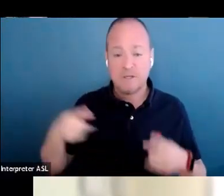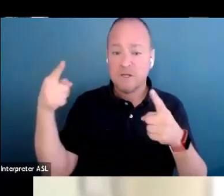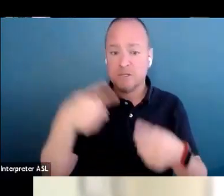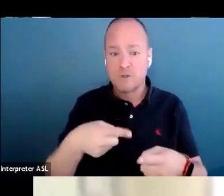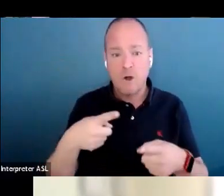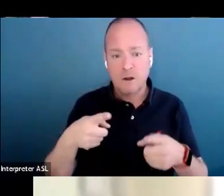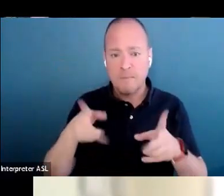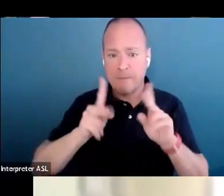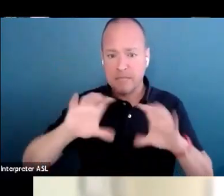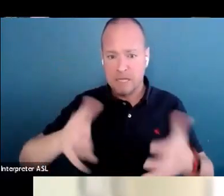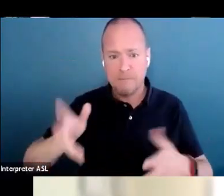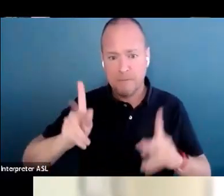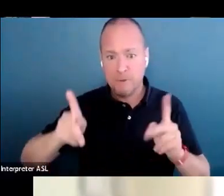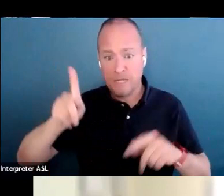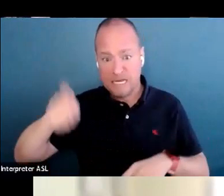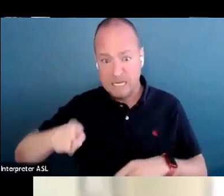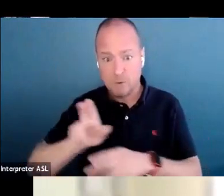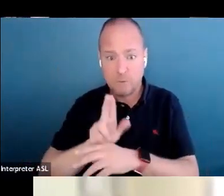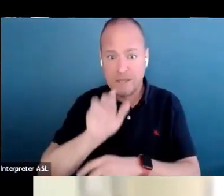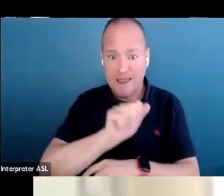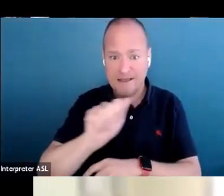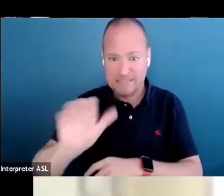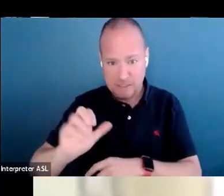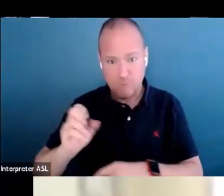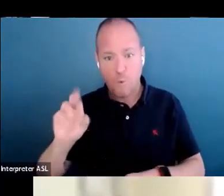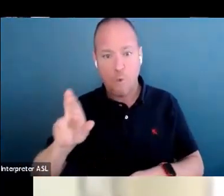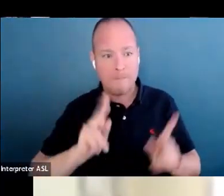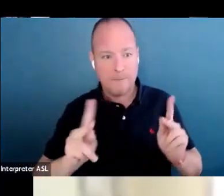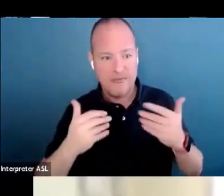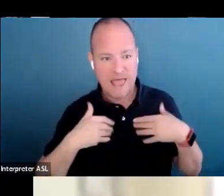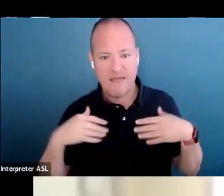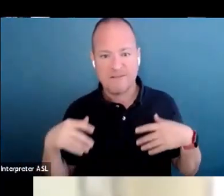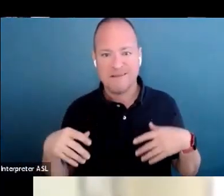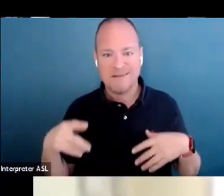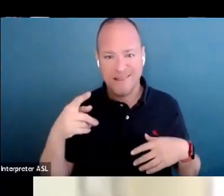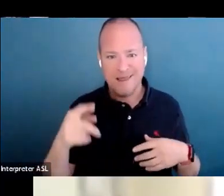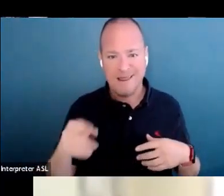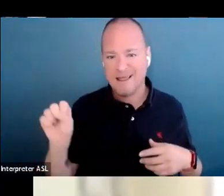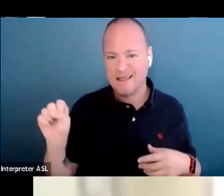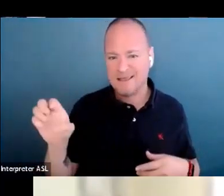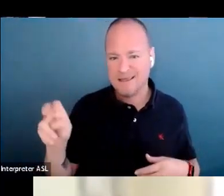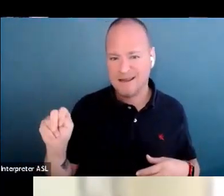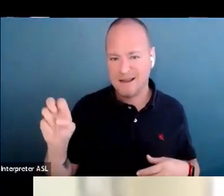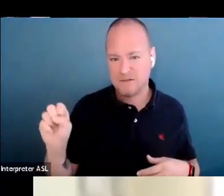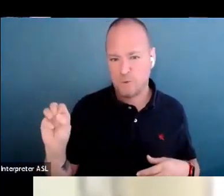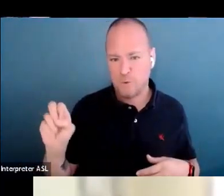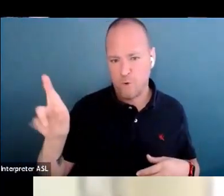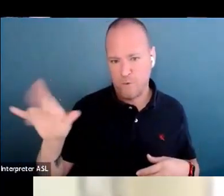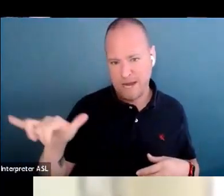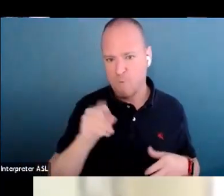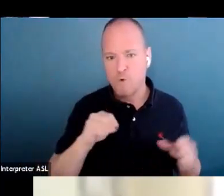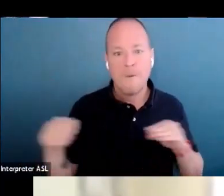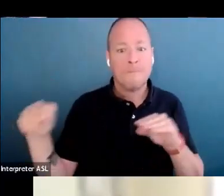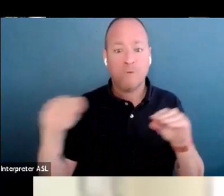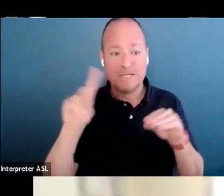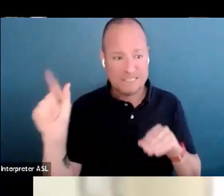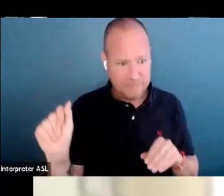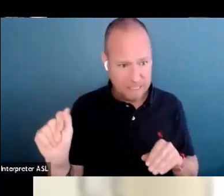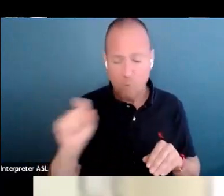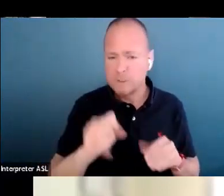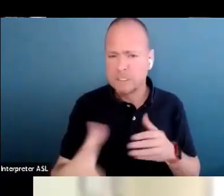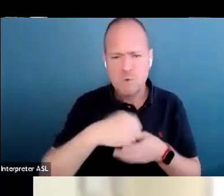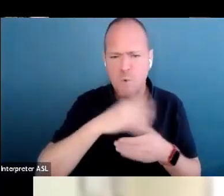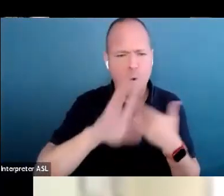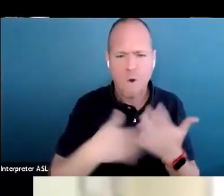use AAC, or people, for example, with sensory or movement disabilities, or does it include everyone who doesn't use speech, including those